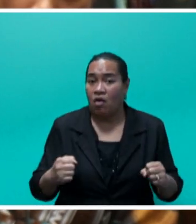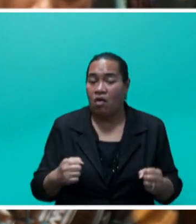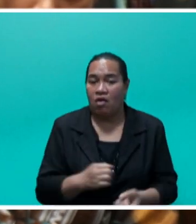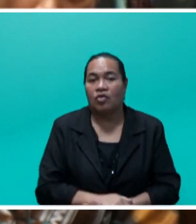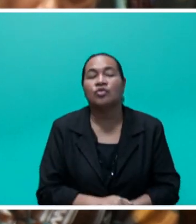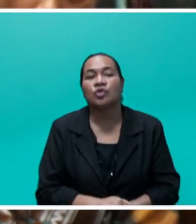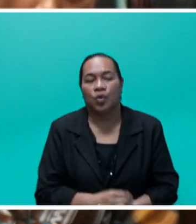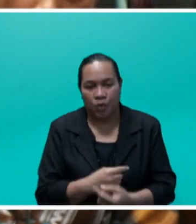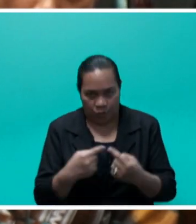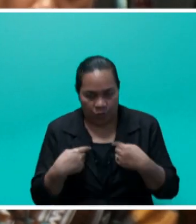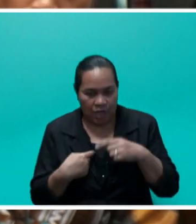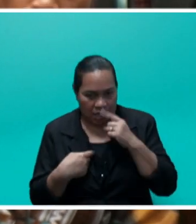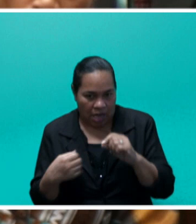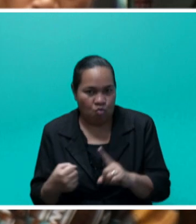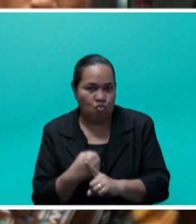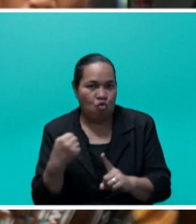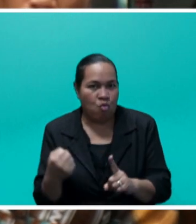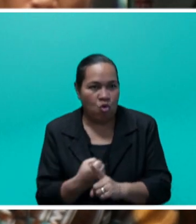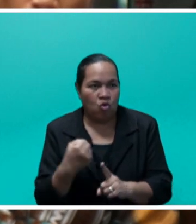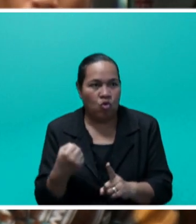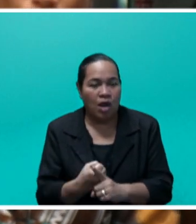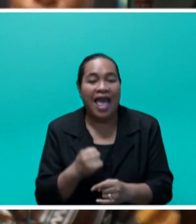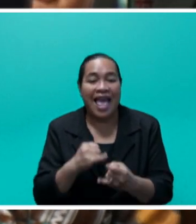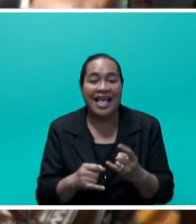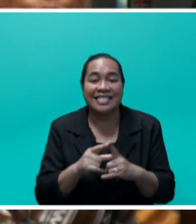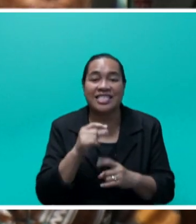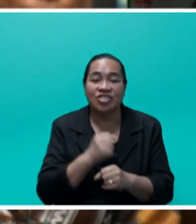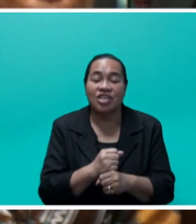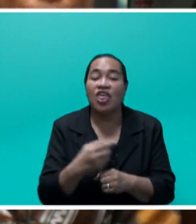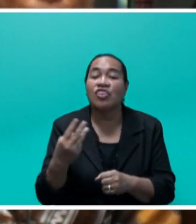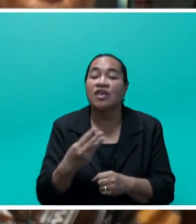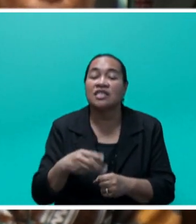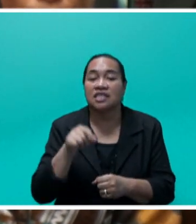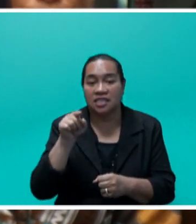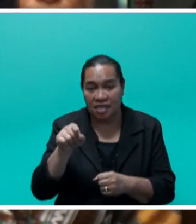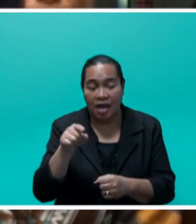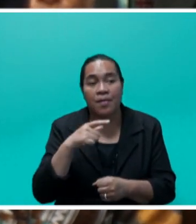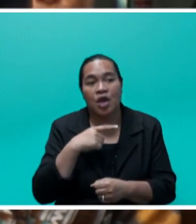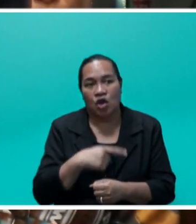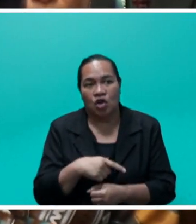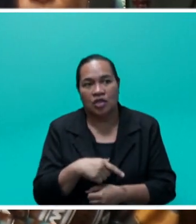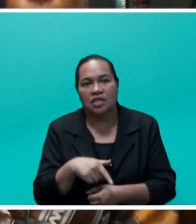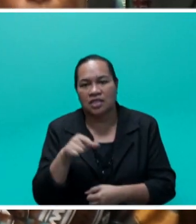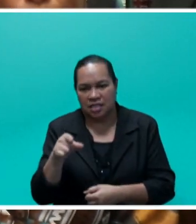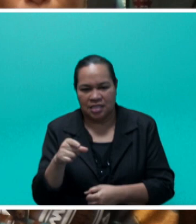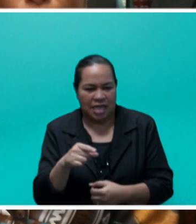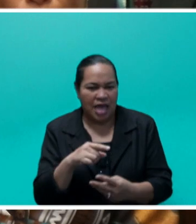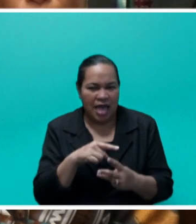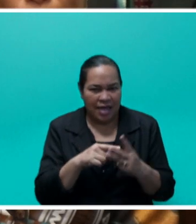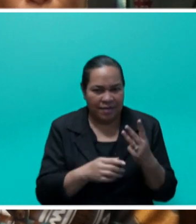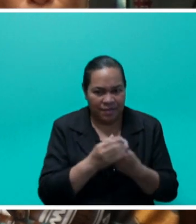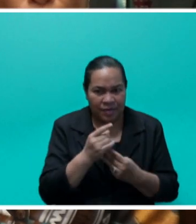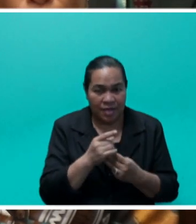to promote SDG 13, because it reflects the coalition government's